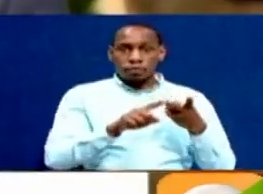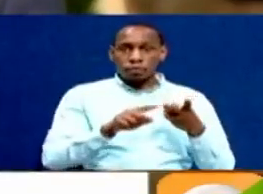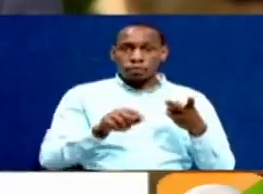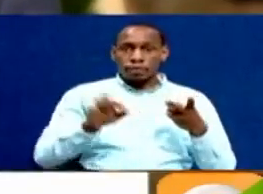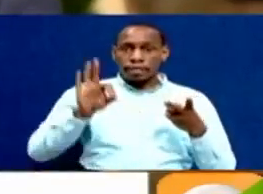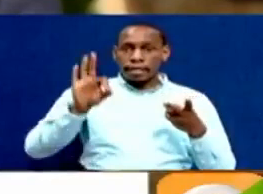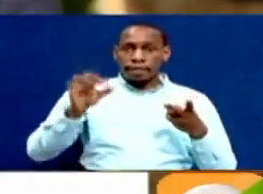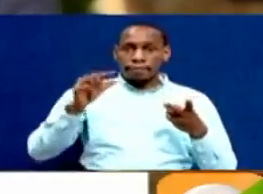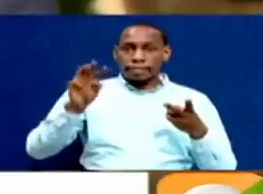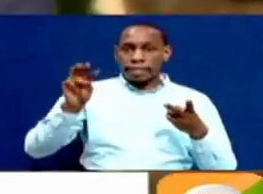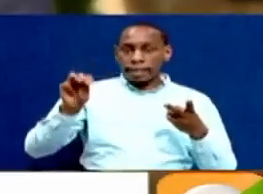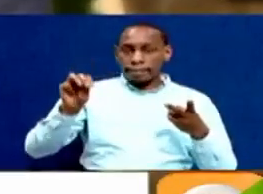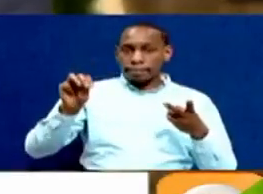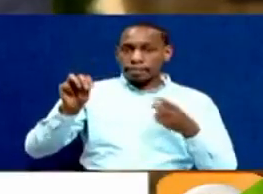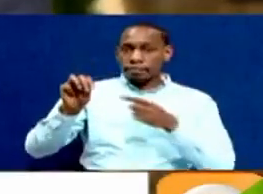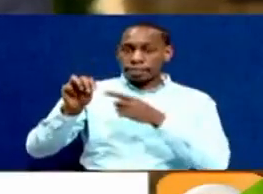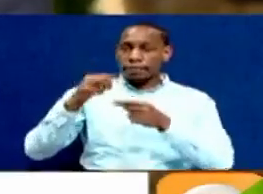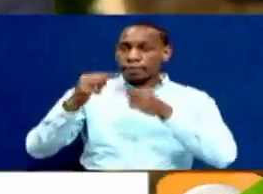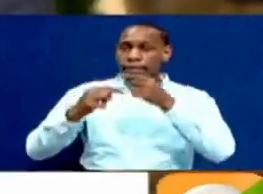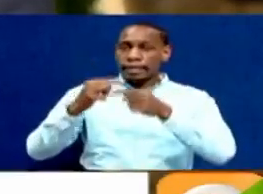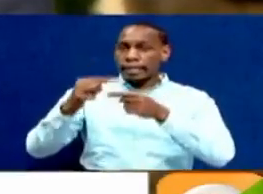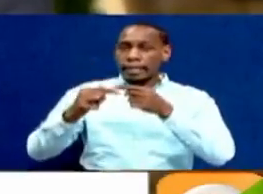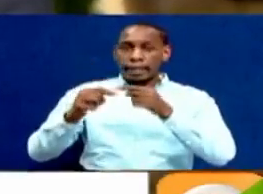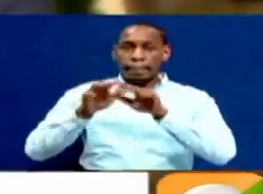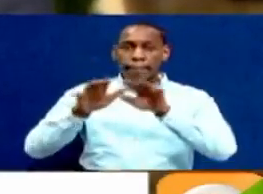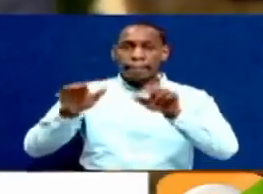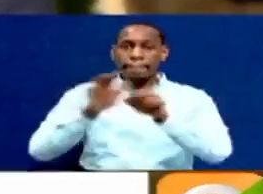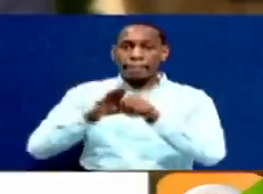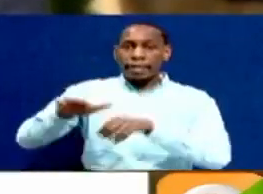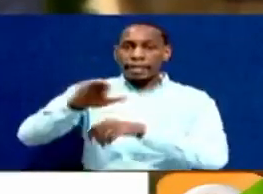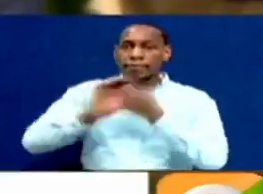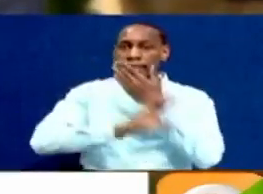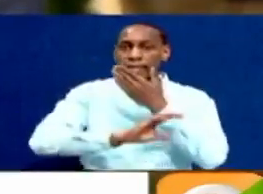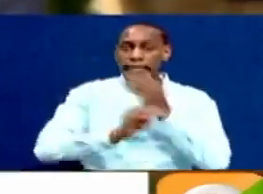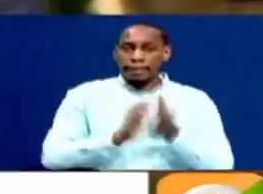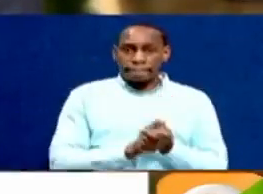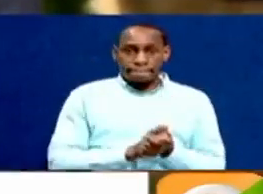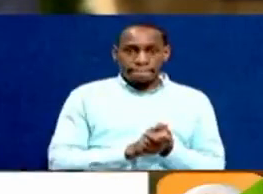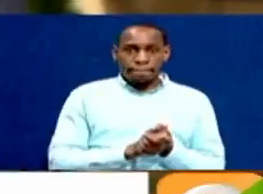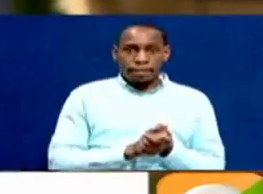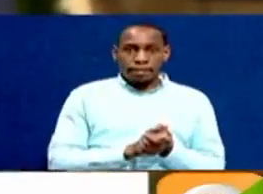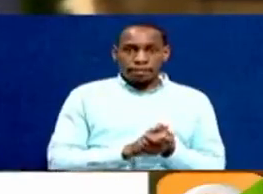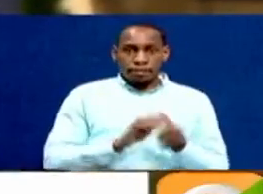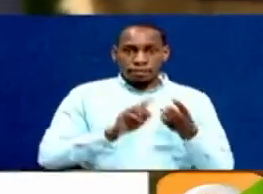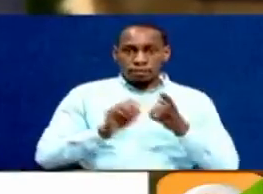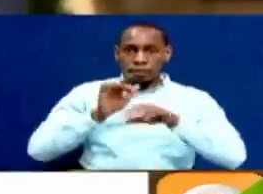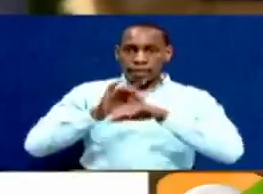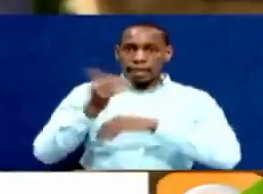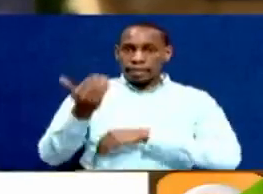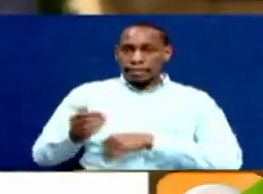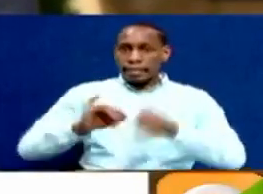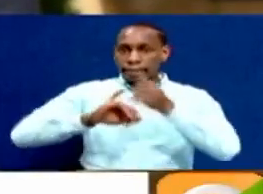female genital mutilation, which is rampant in quite parts of other areas of the country, early child